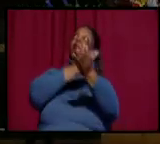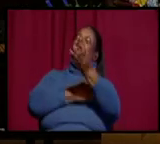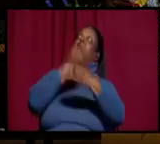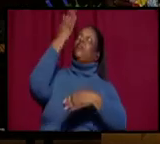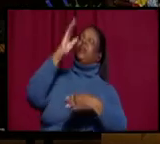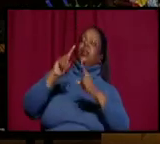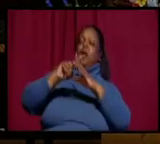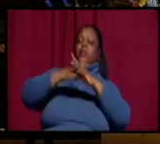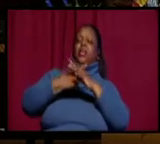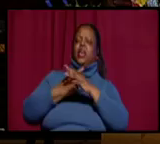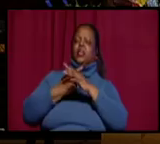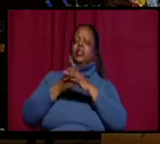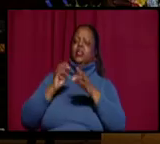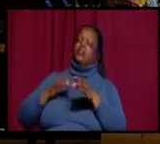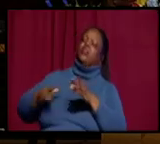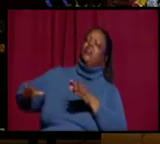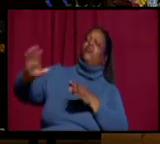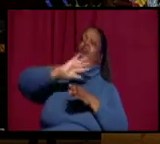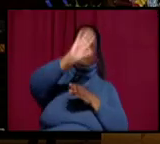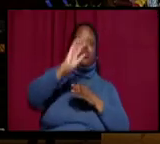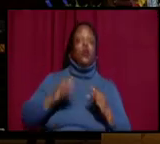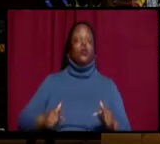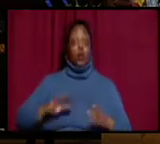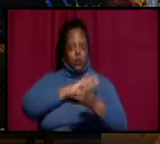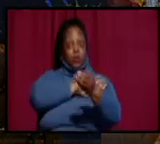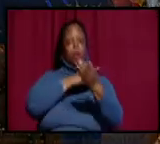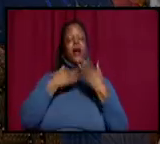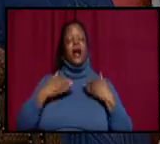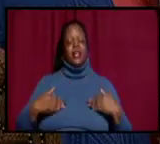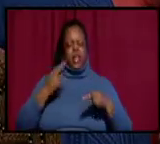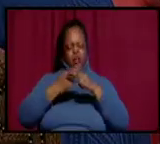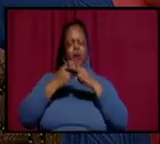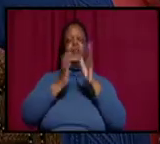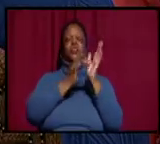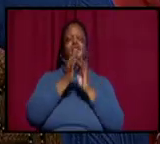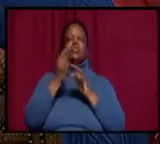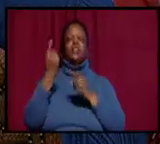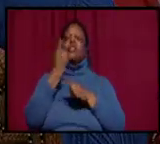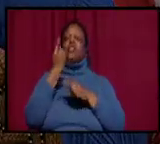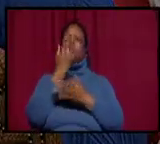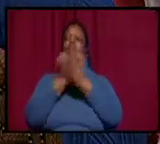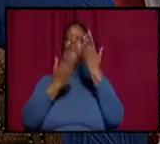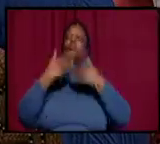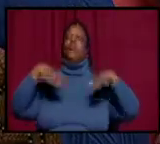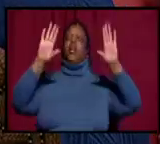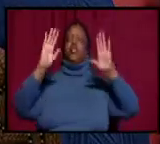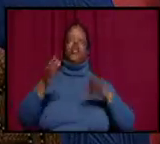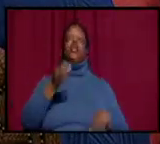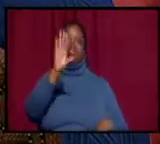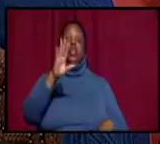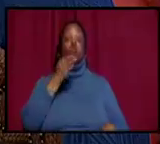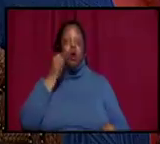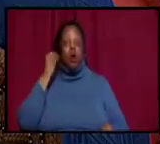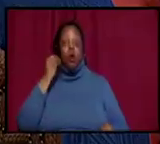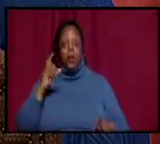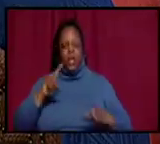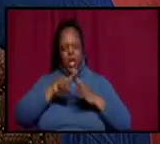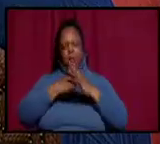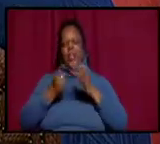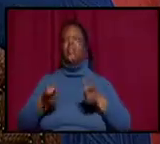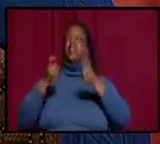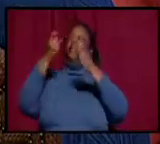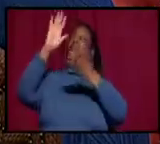God begin to flow in your body in the name of Jesus. Somebody lift your hands while you're at home and begin to give God